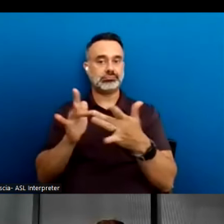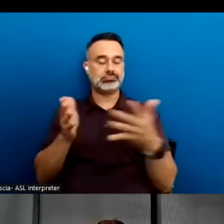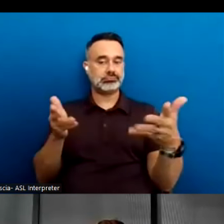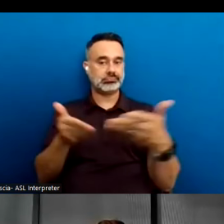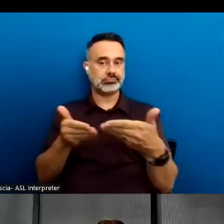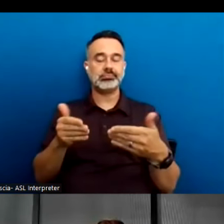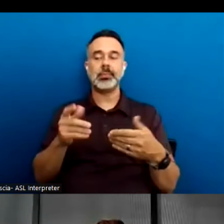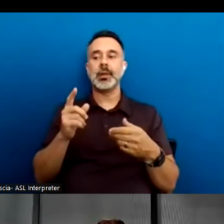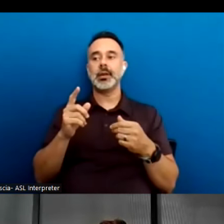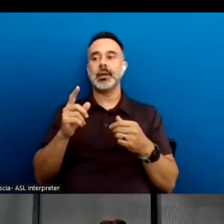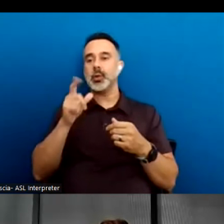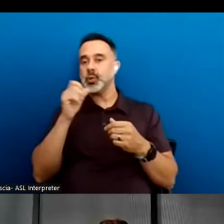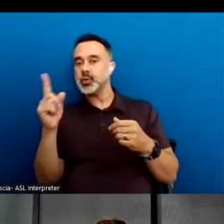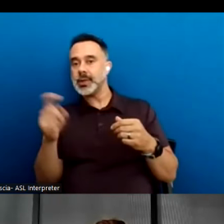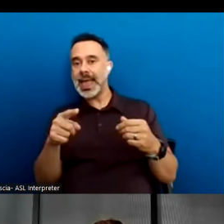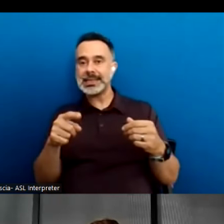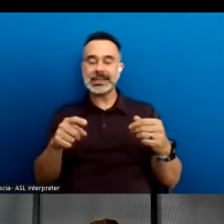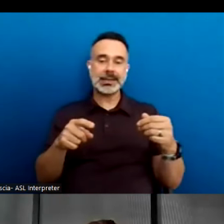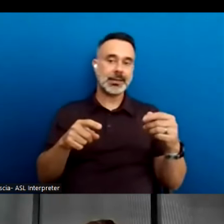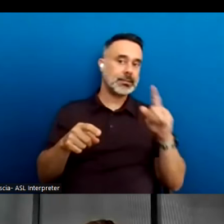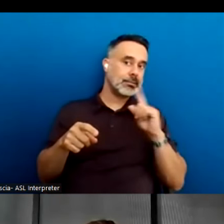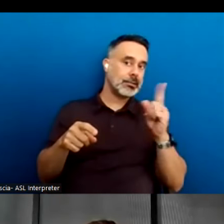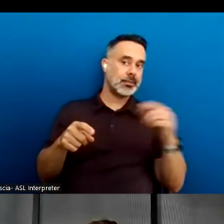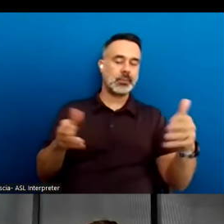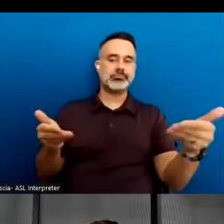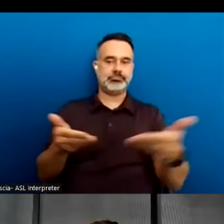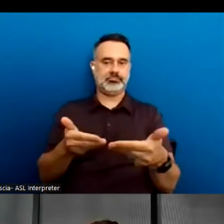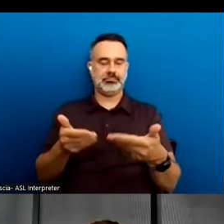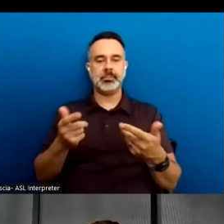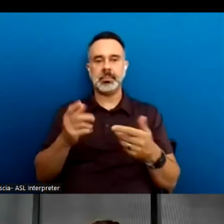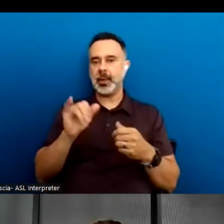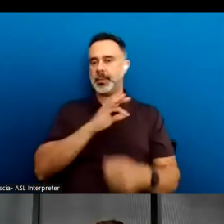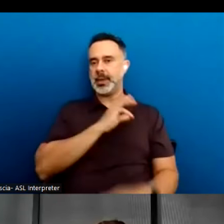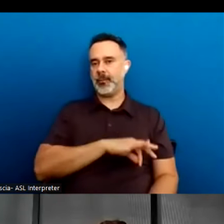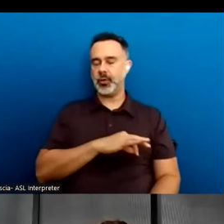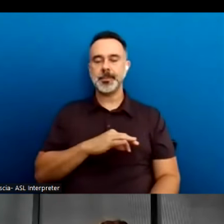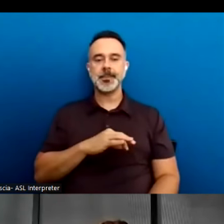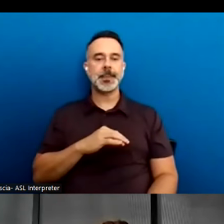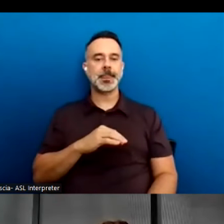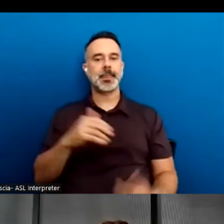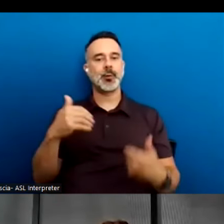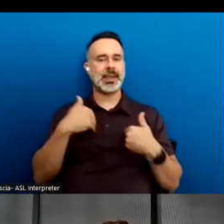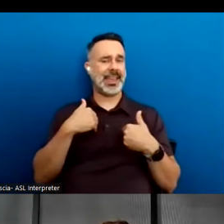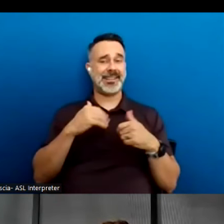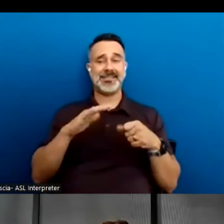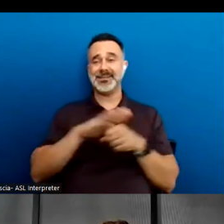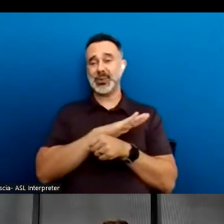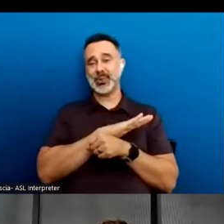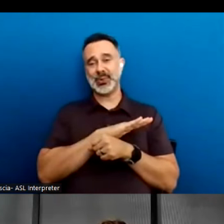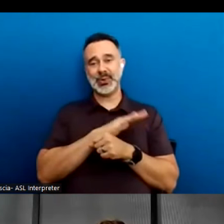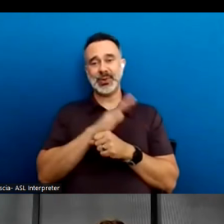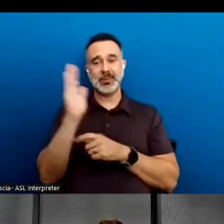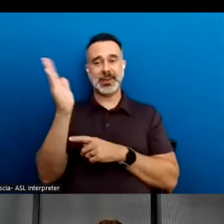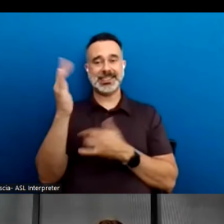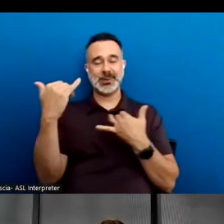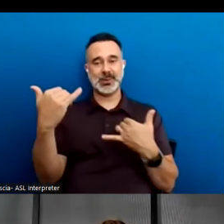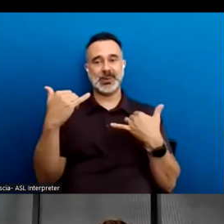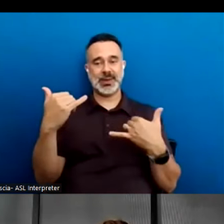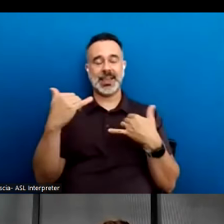asking some of the questions, I think that would be really helpful. We had a jam-packed presentation